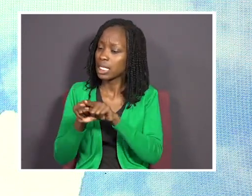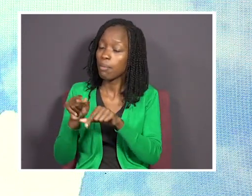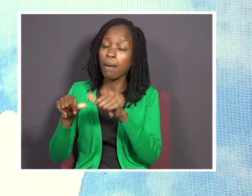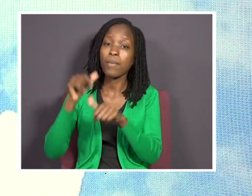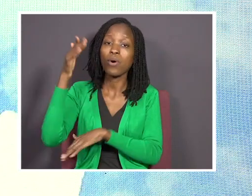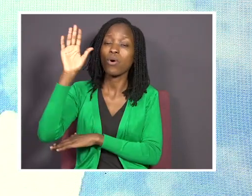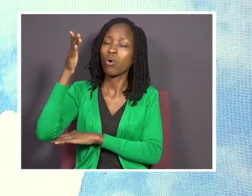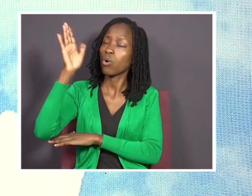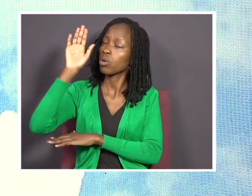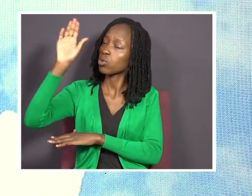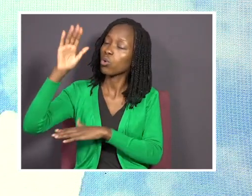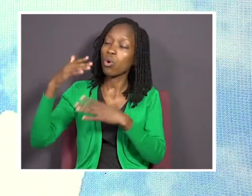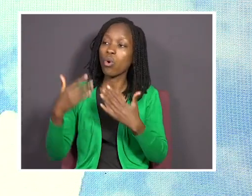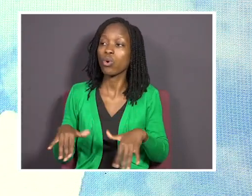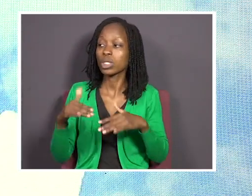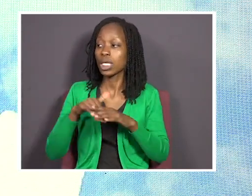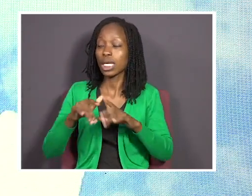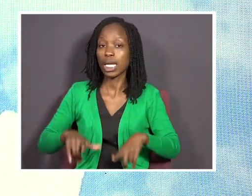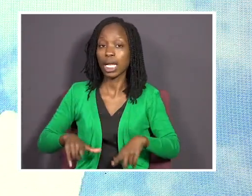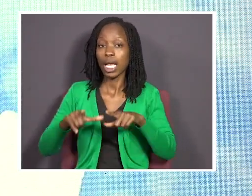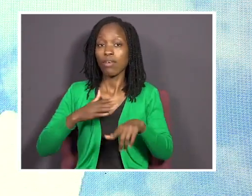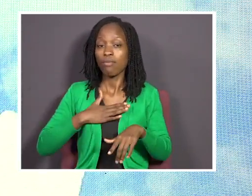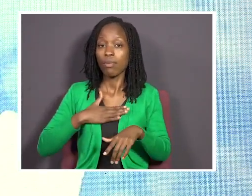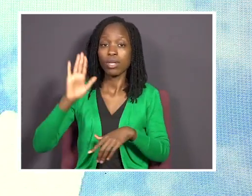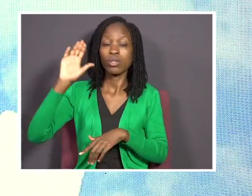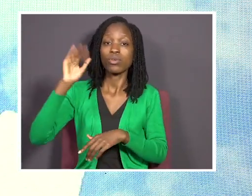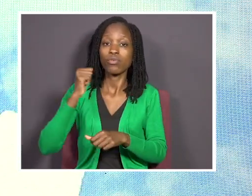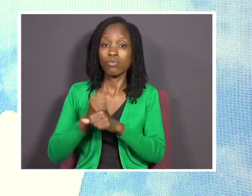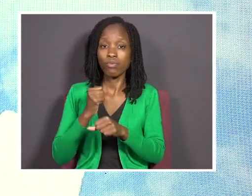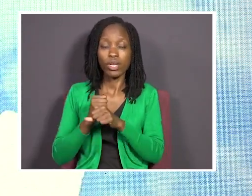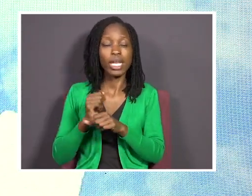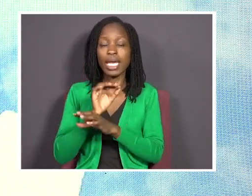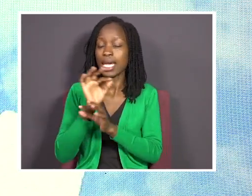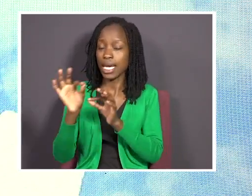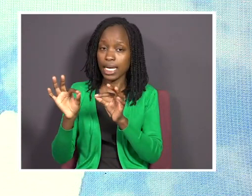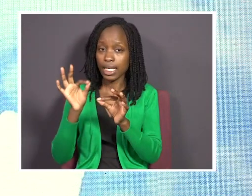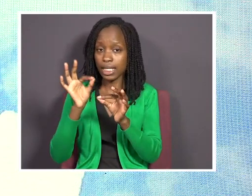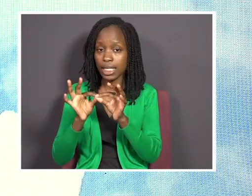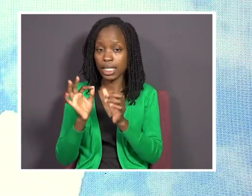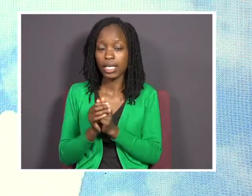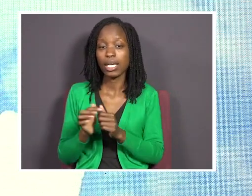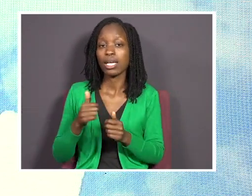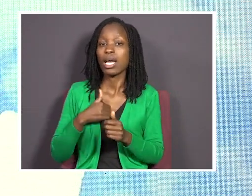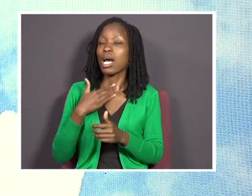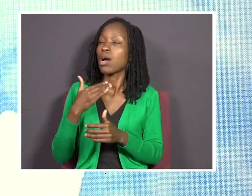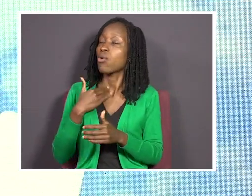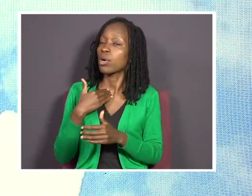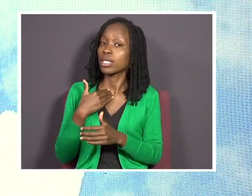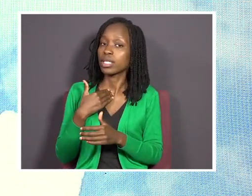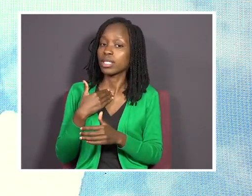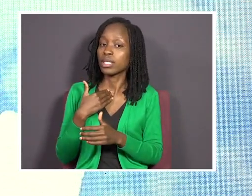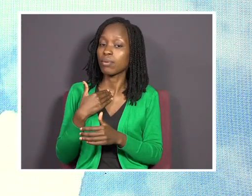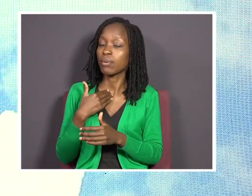God, you have been awesome in my life. You have done excellently. And I want to. That